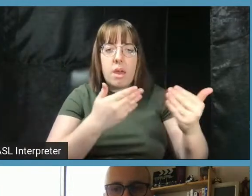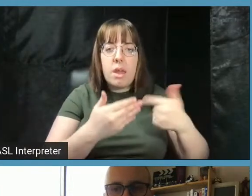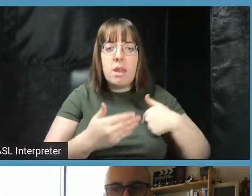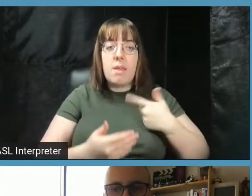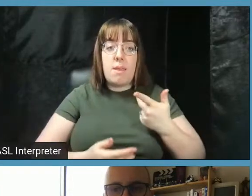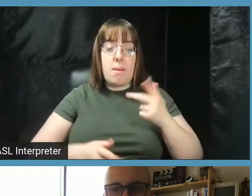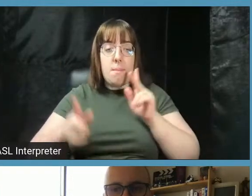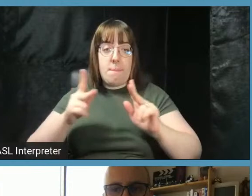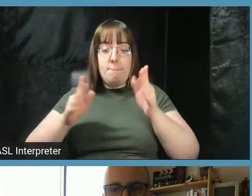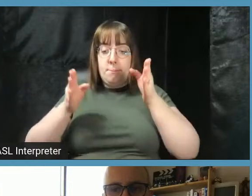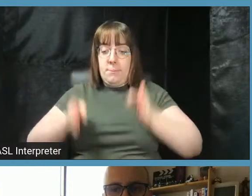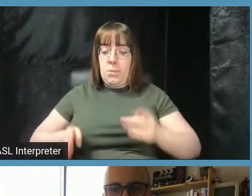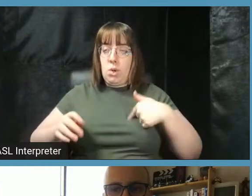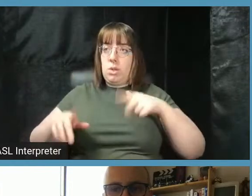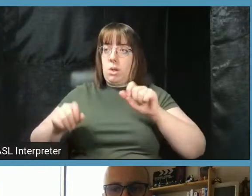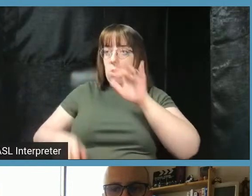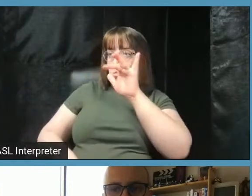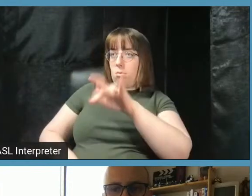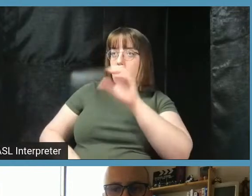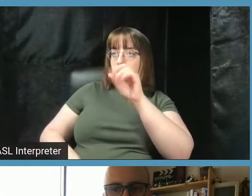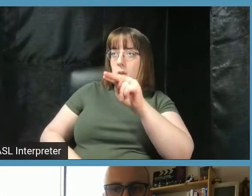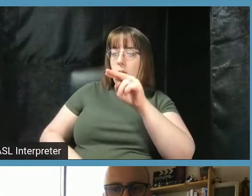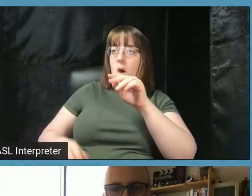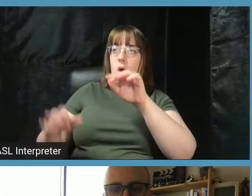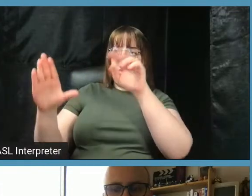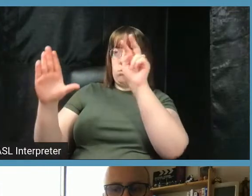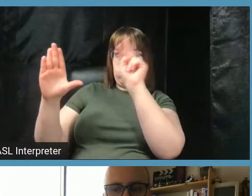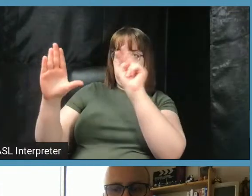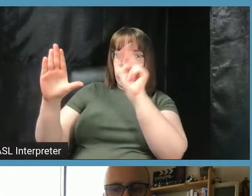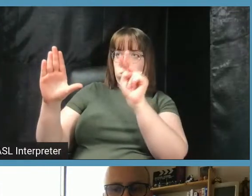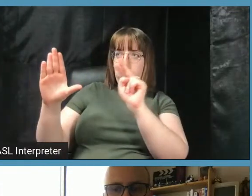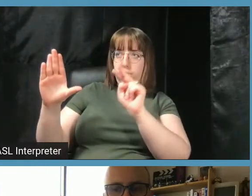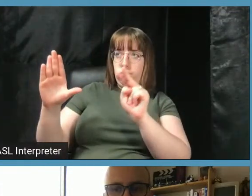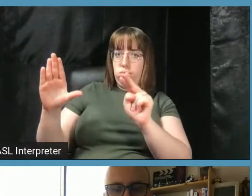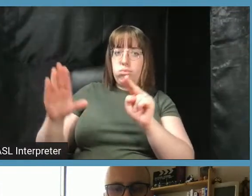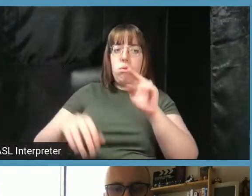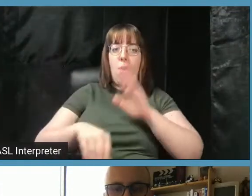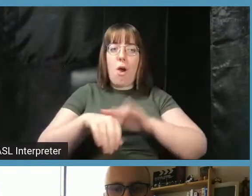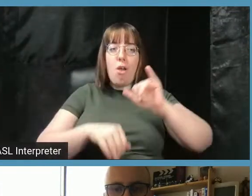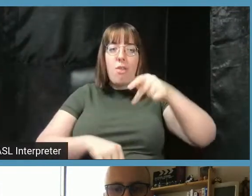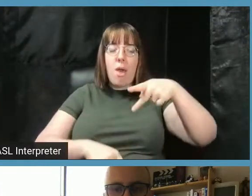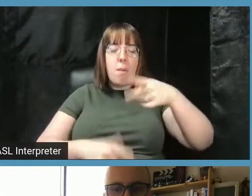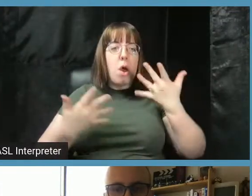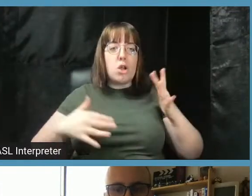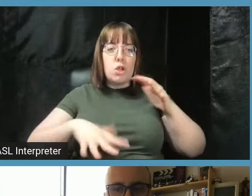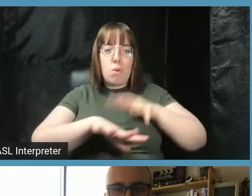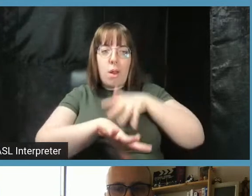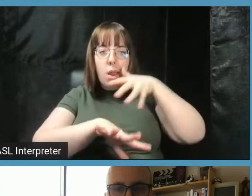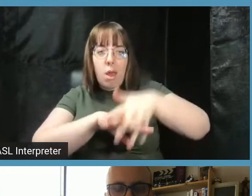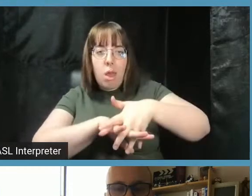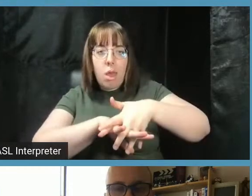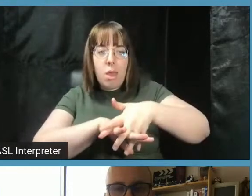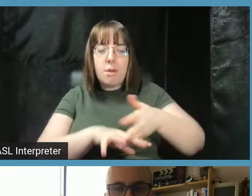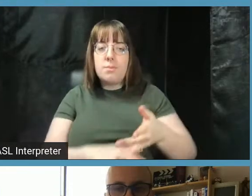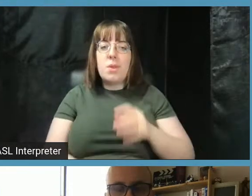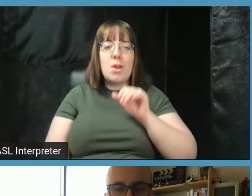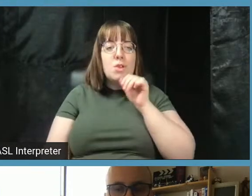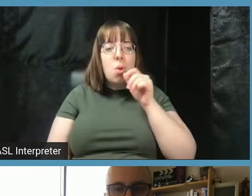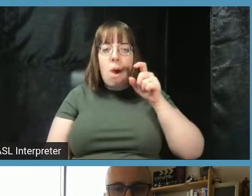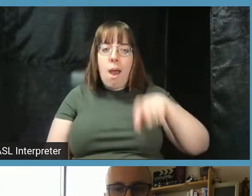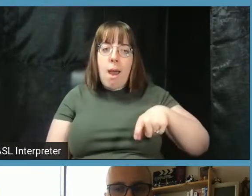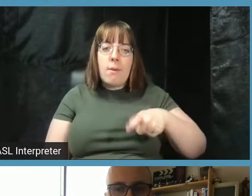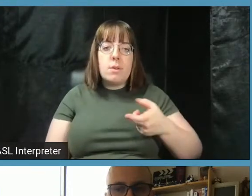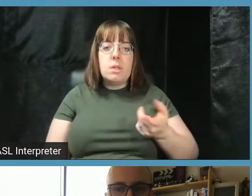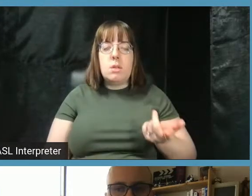screen reader or enable assistive technology devices on that iPad. It's built right in. You don't have to necessarily